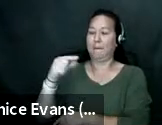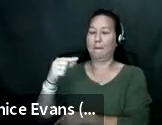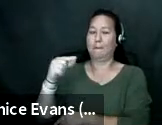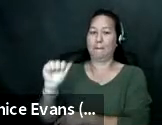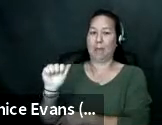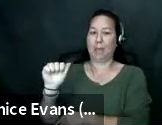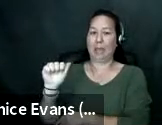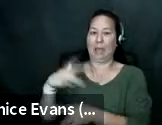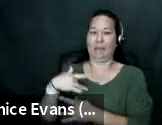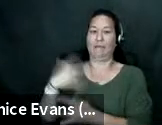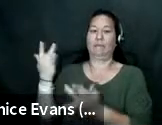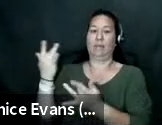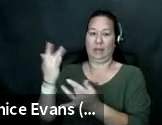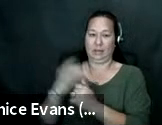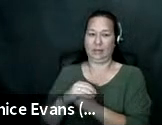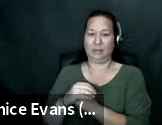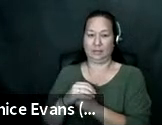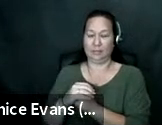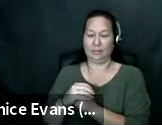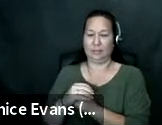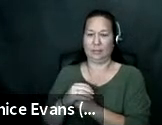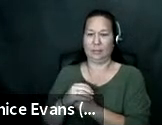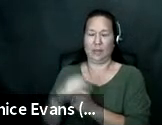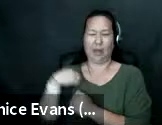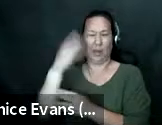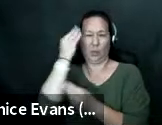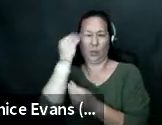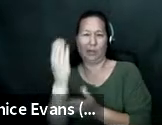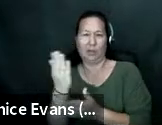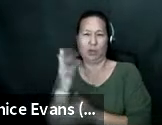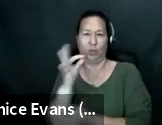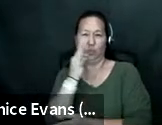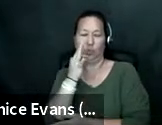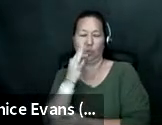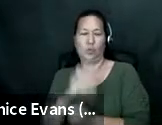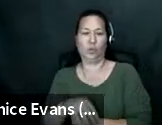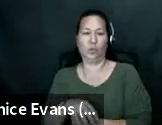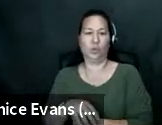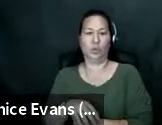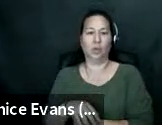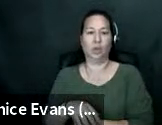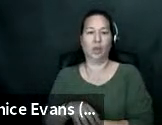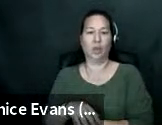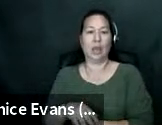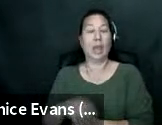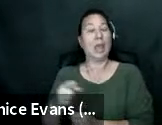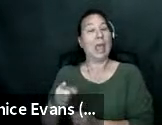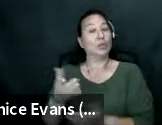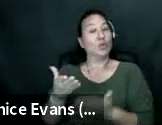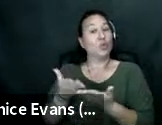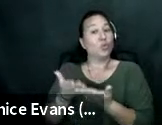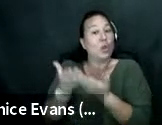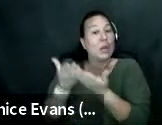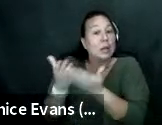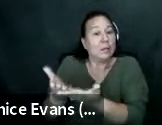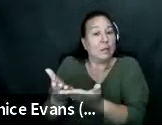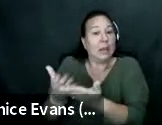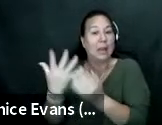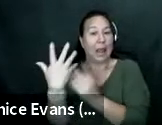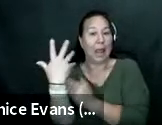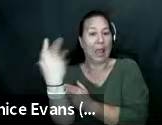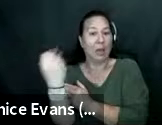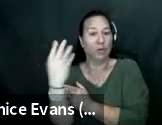in a minute. It is recommended for outdoor mega events. Again, I will let you know what